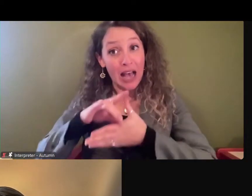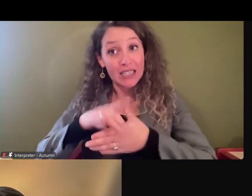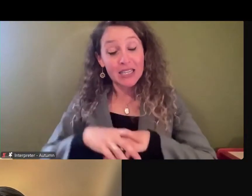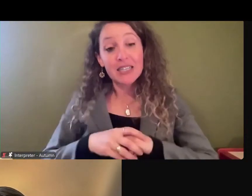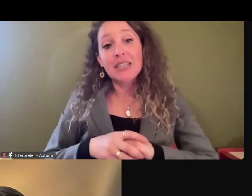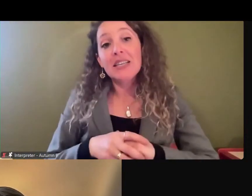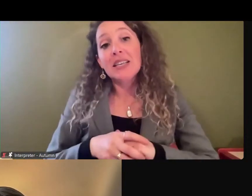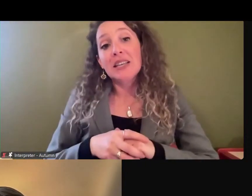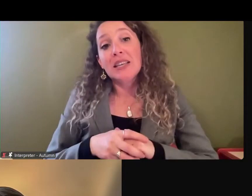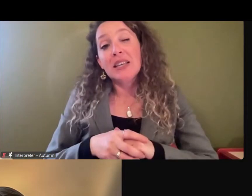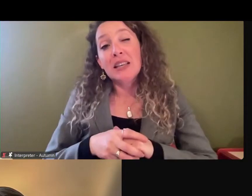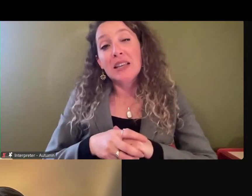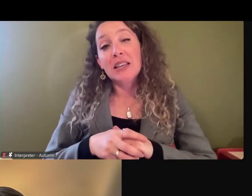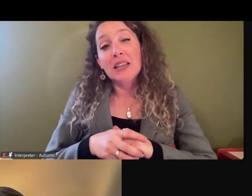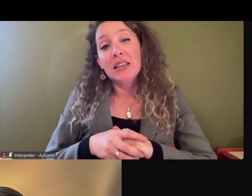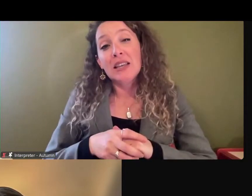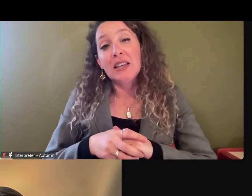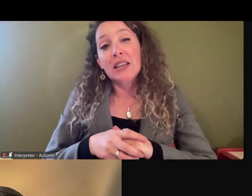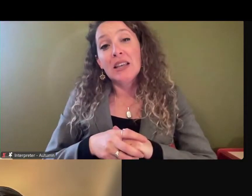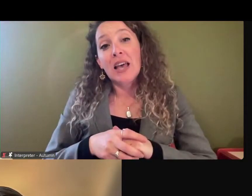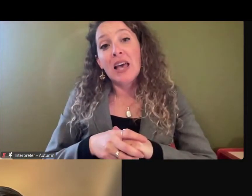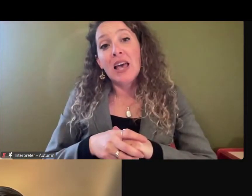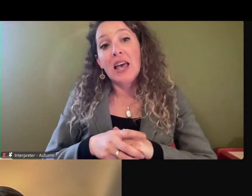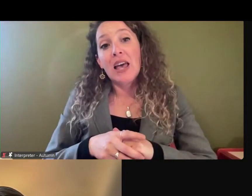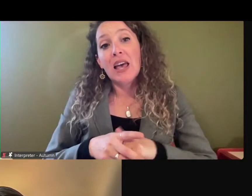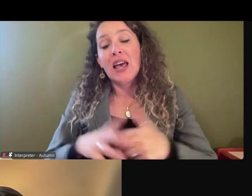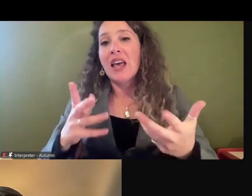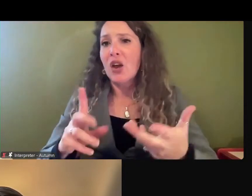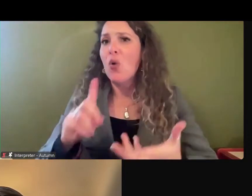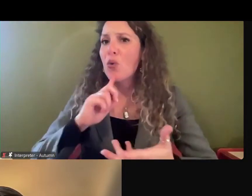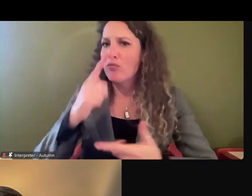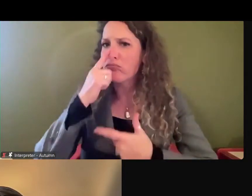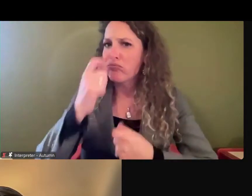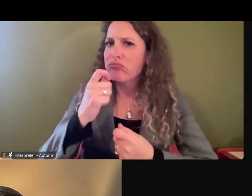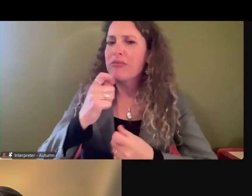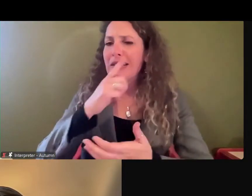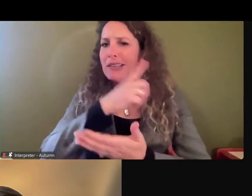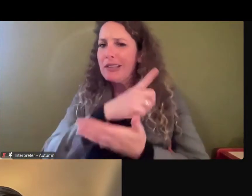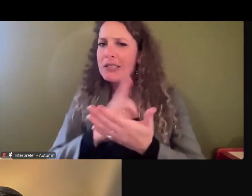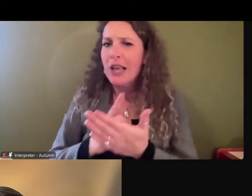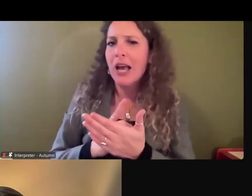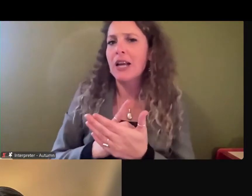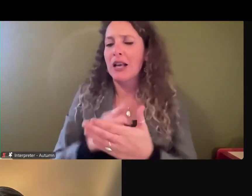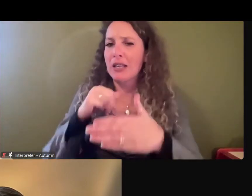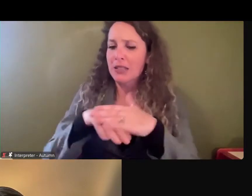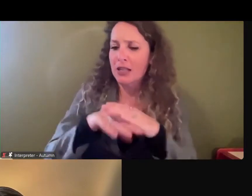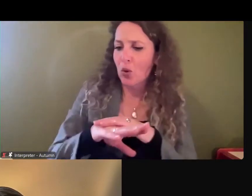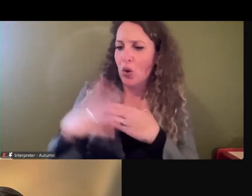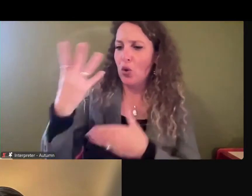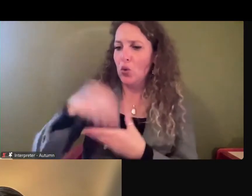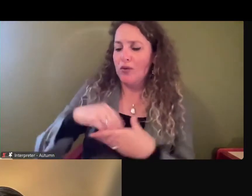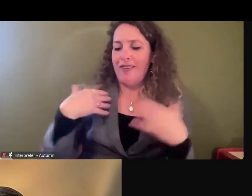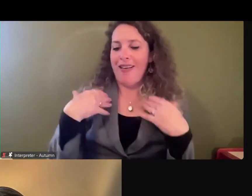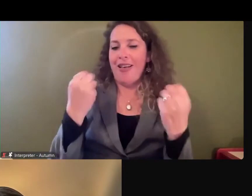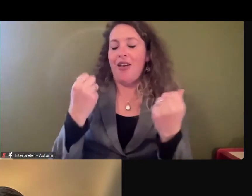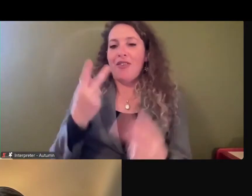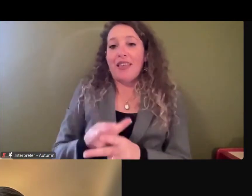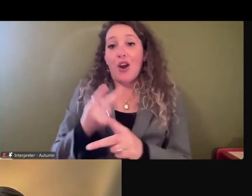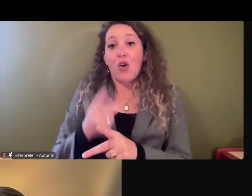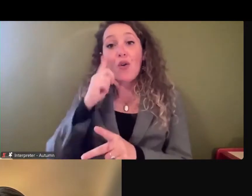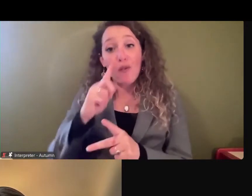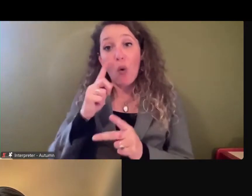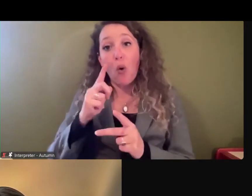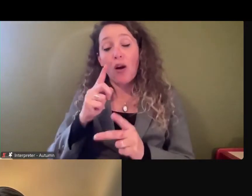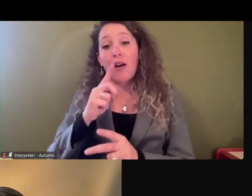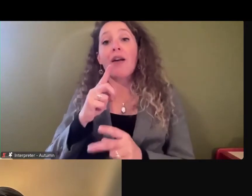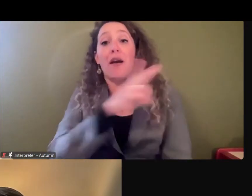about they can design the accessible or inclusive healthcare services for patients with